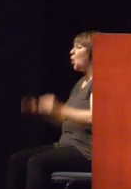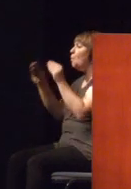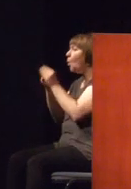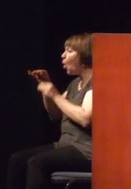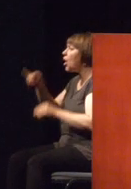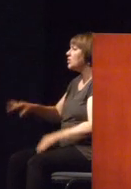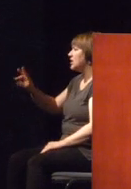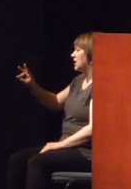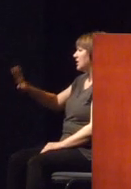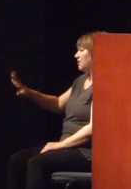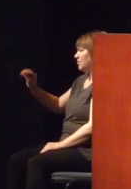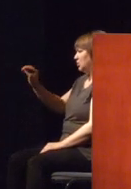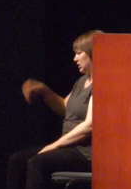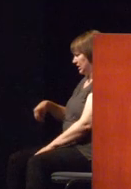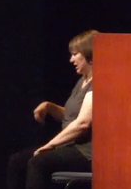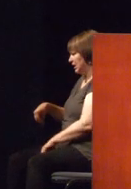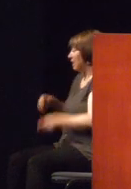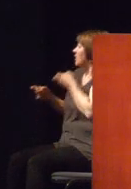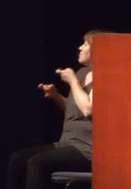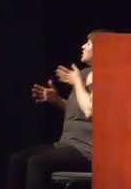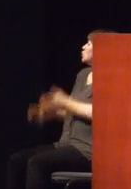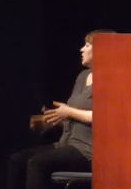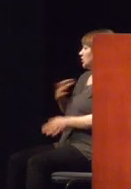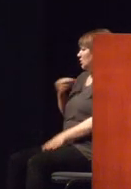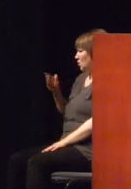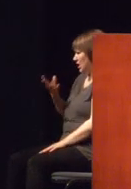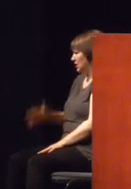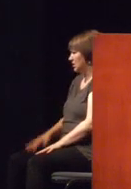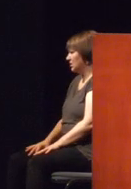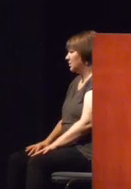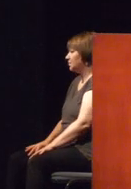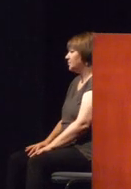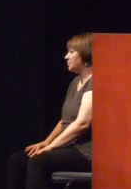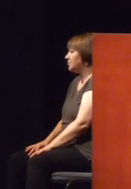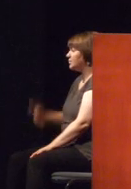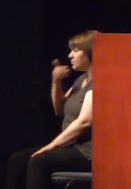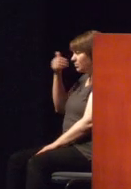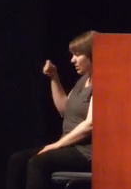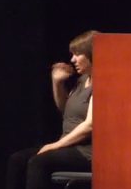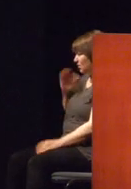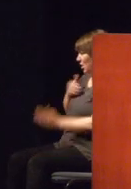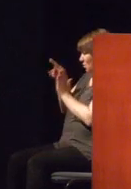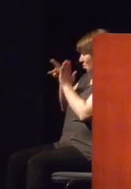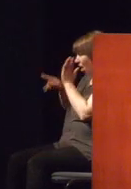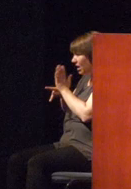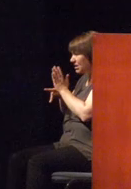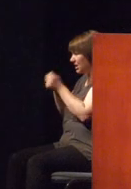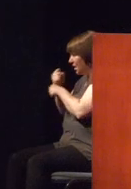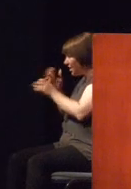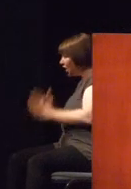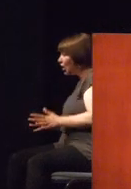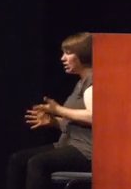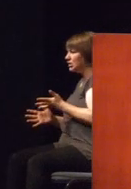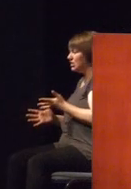85% of our administrators are white in the US. Most of our policymakers and curriculum writers are white. So if